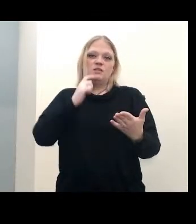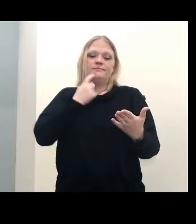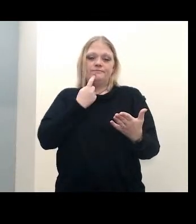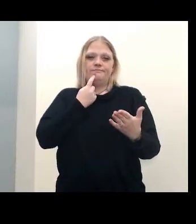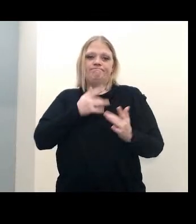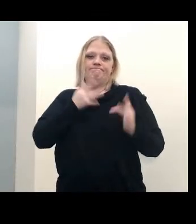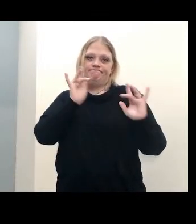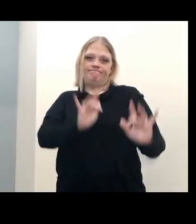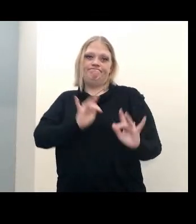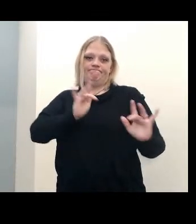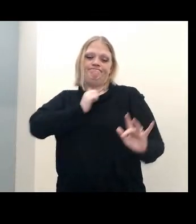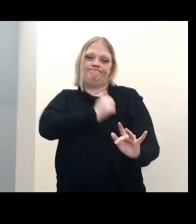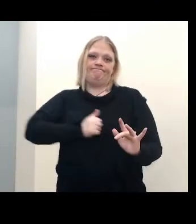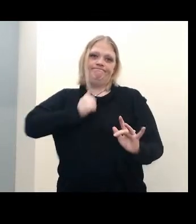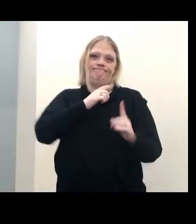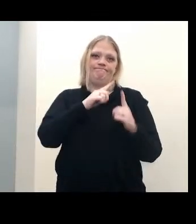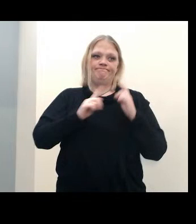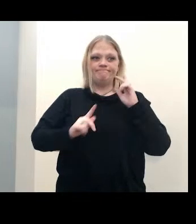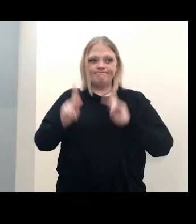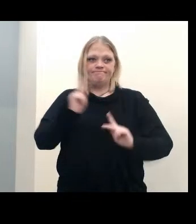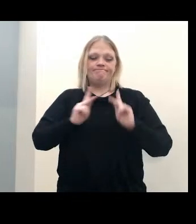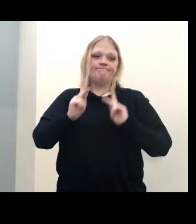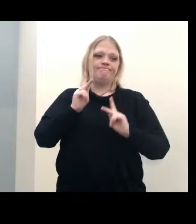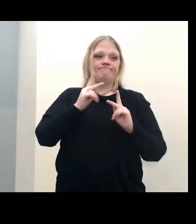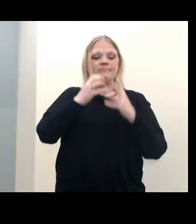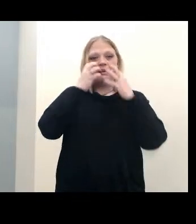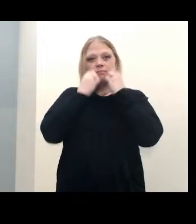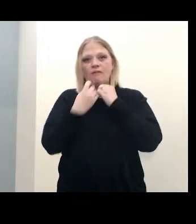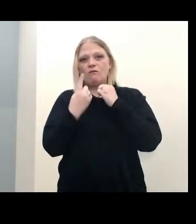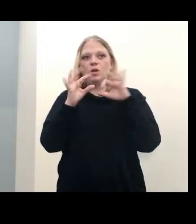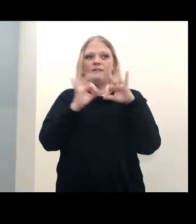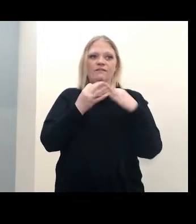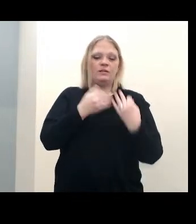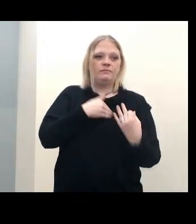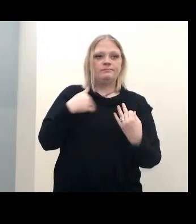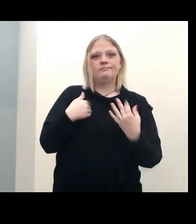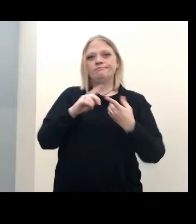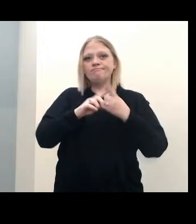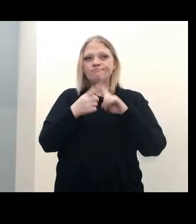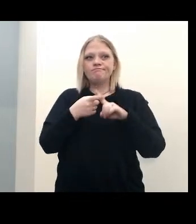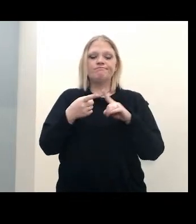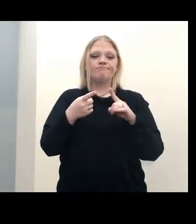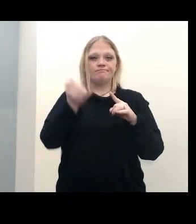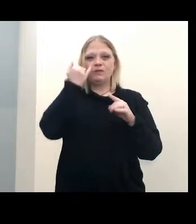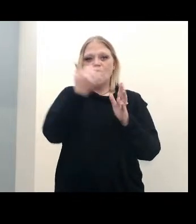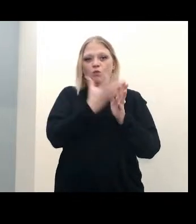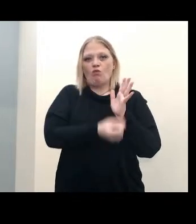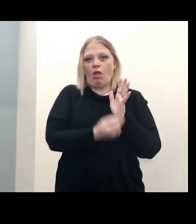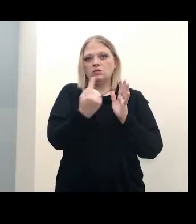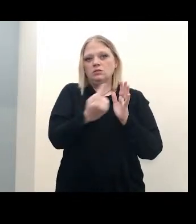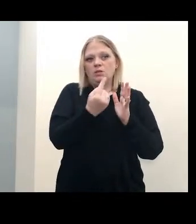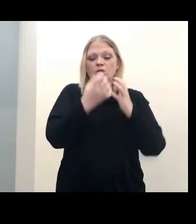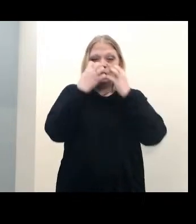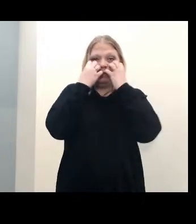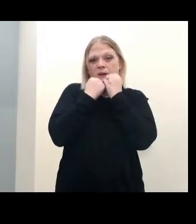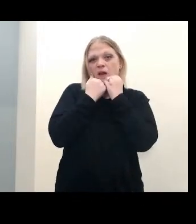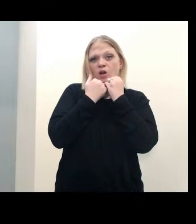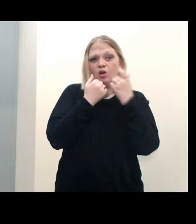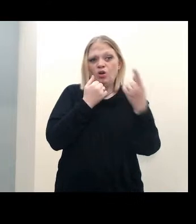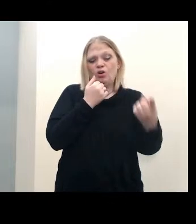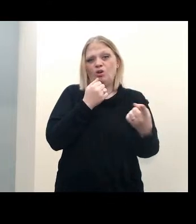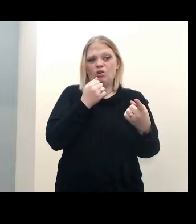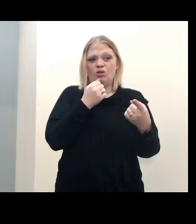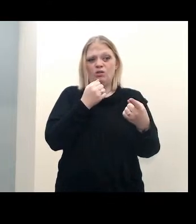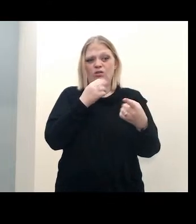and sympathies to the loved ones and family members and friends of those who've lost someone they care about deeply as a result